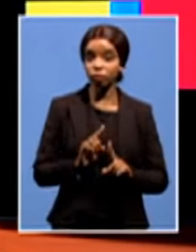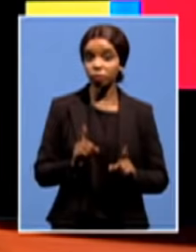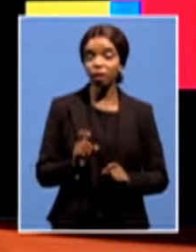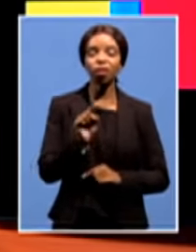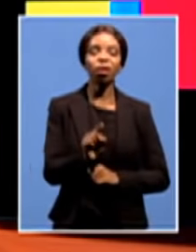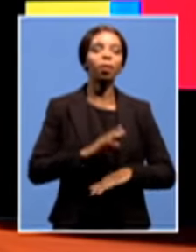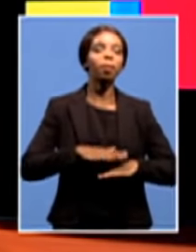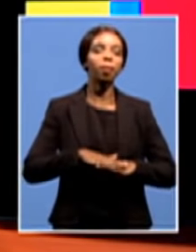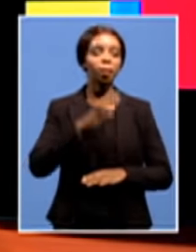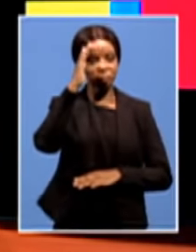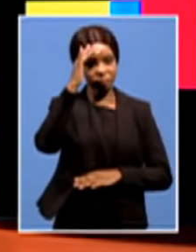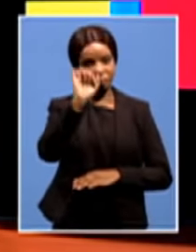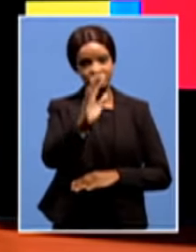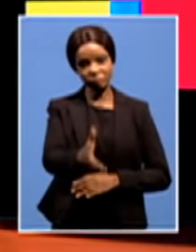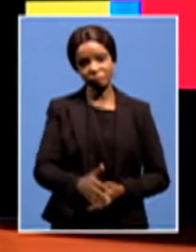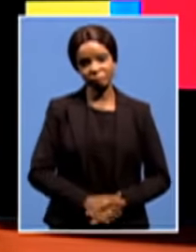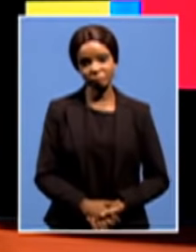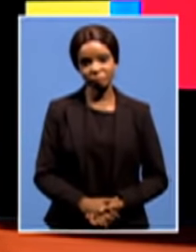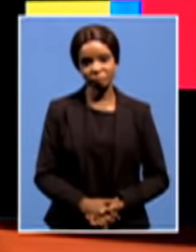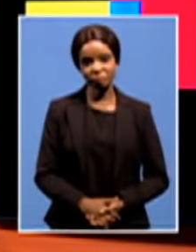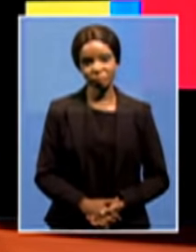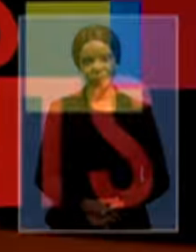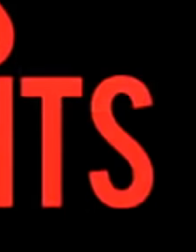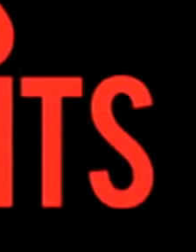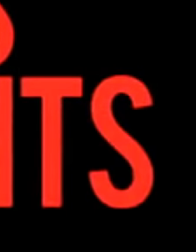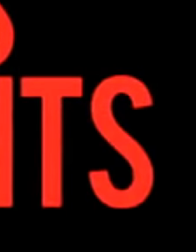continue with more of your thoughts.